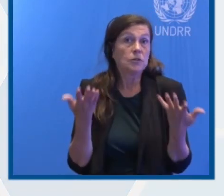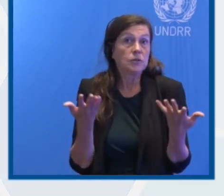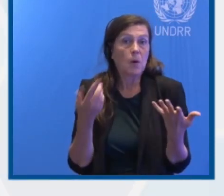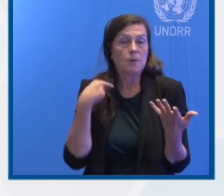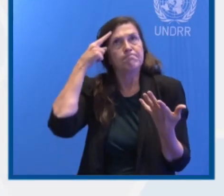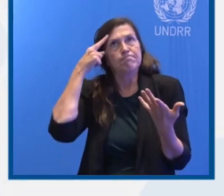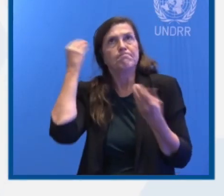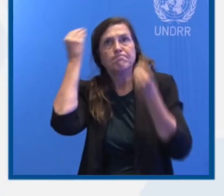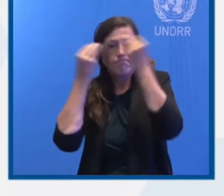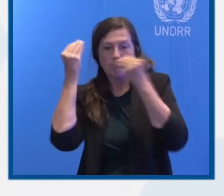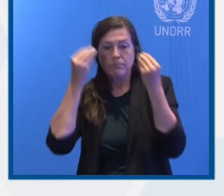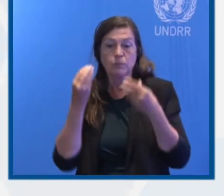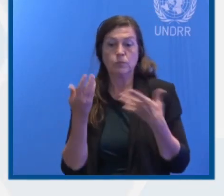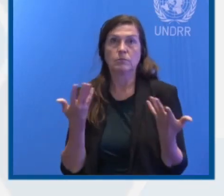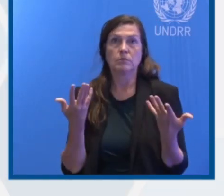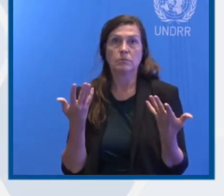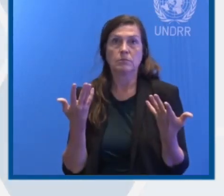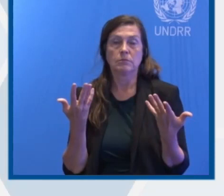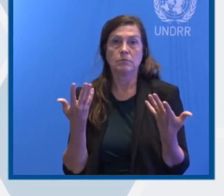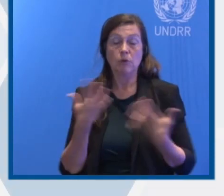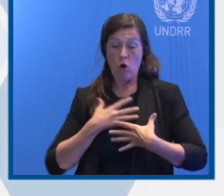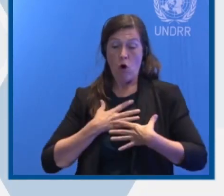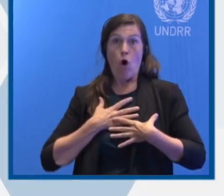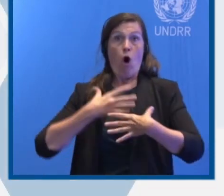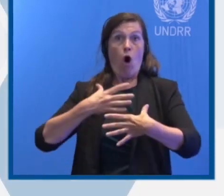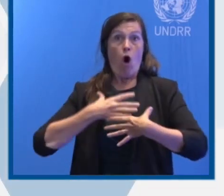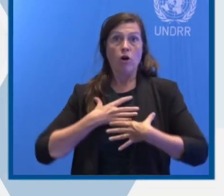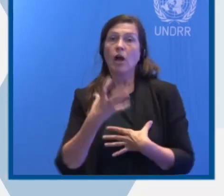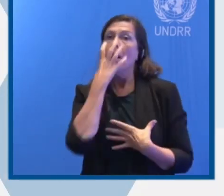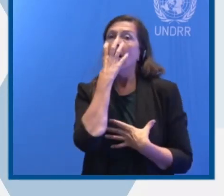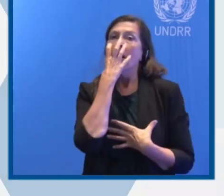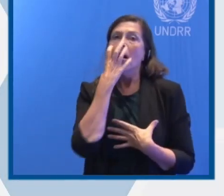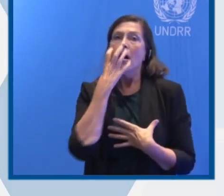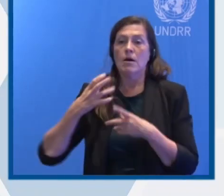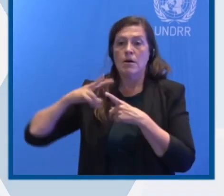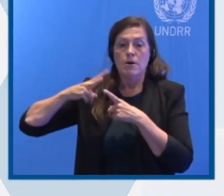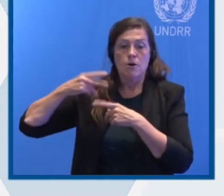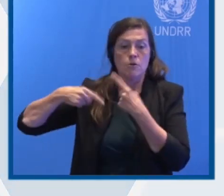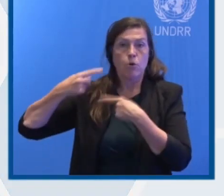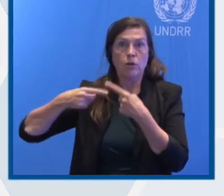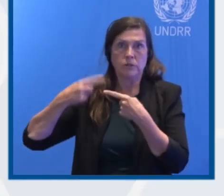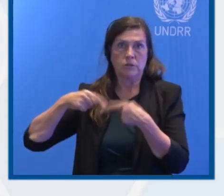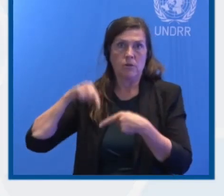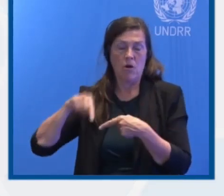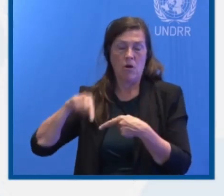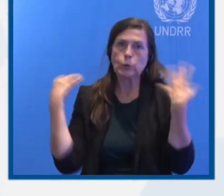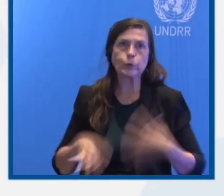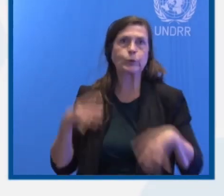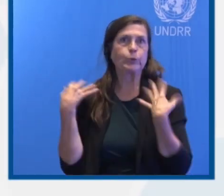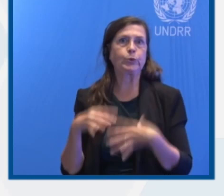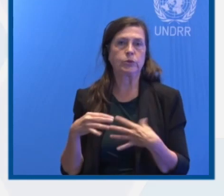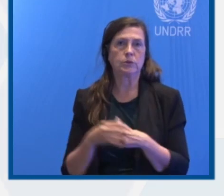Only the oxygen producer? Not everything. All process